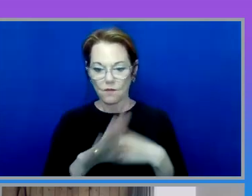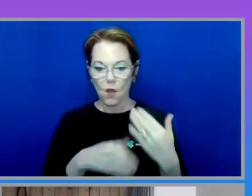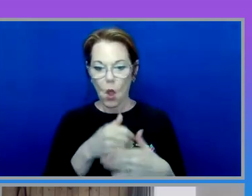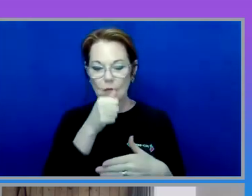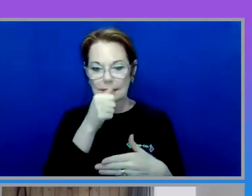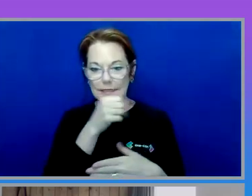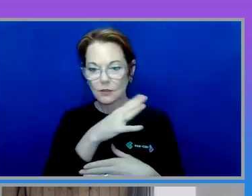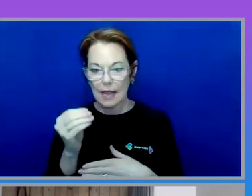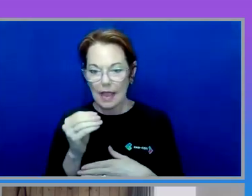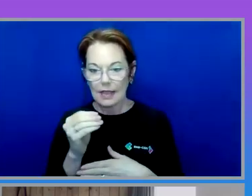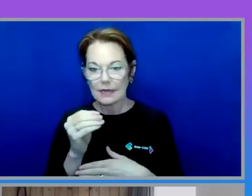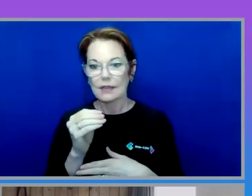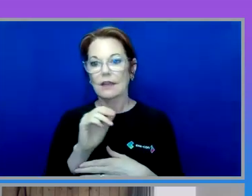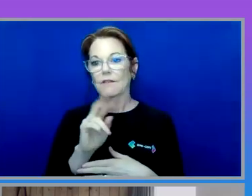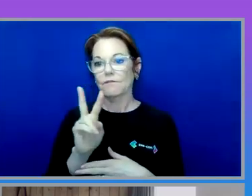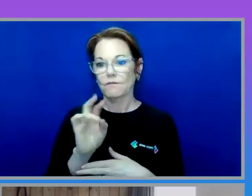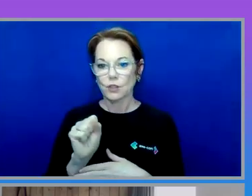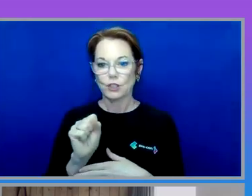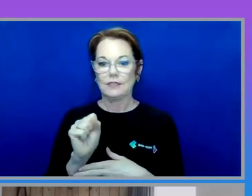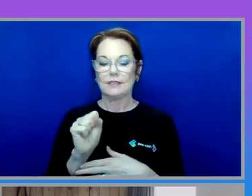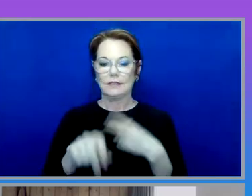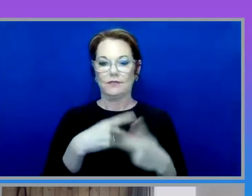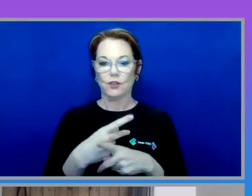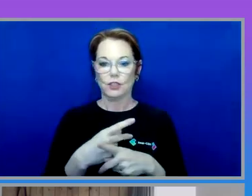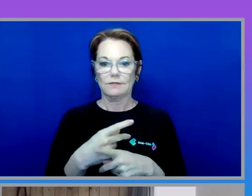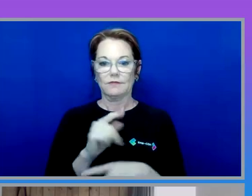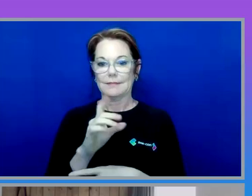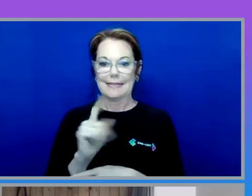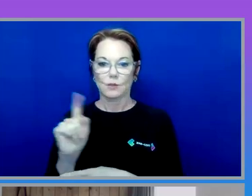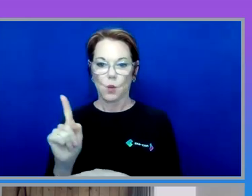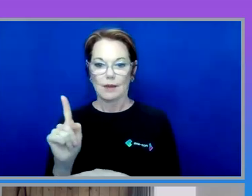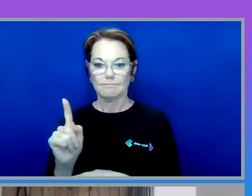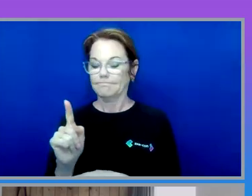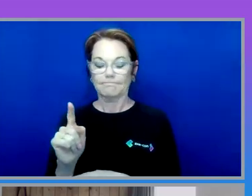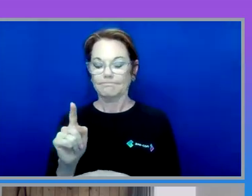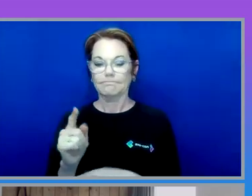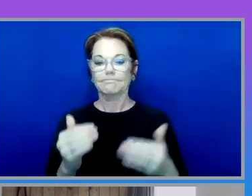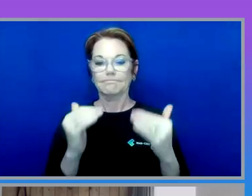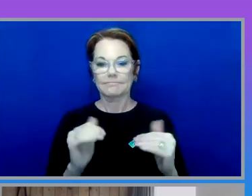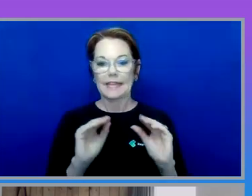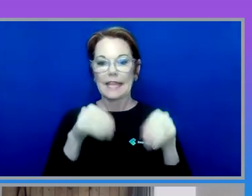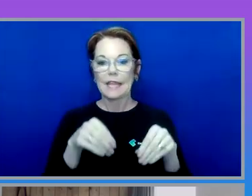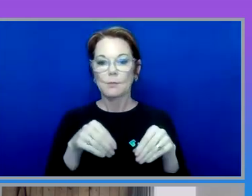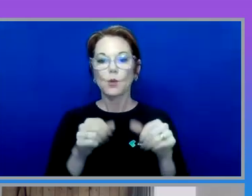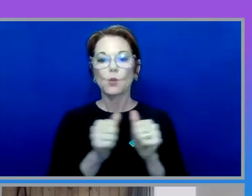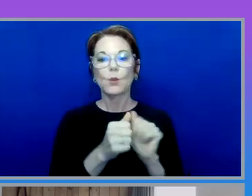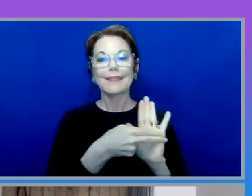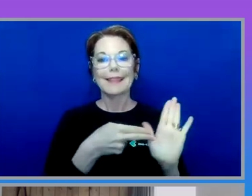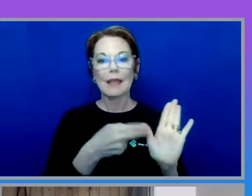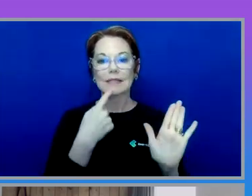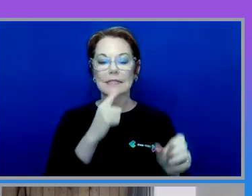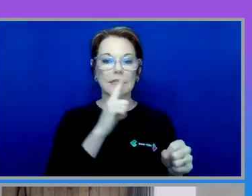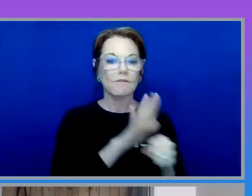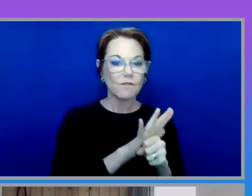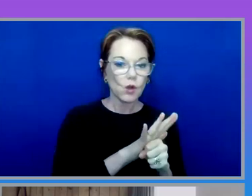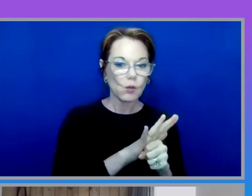app test 1. It cannot be undone. And then we have an input with the label that says confirm and